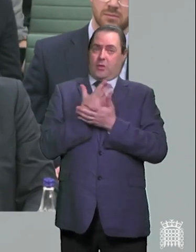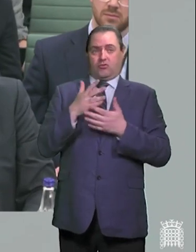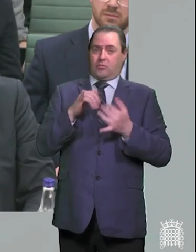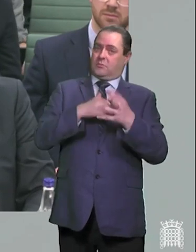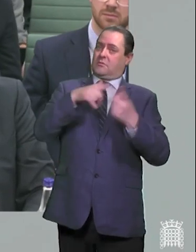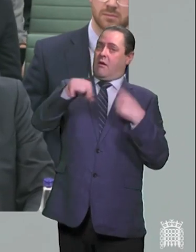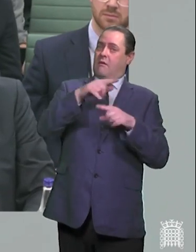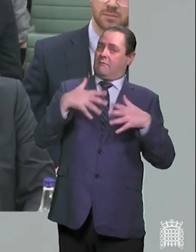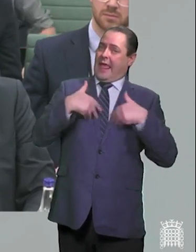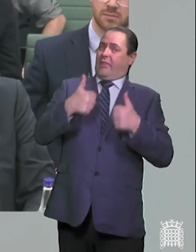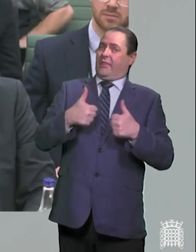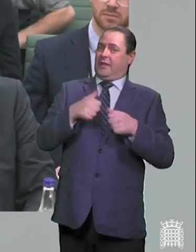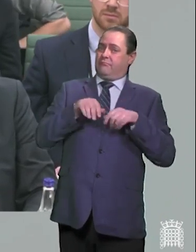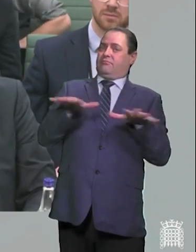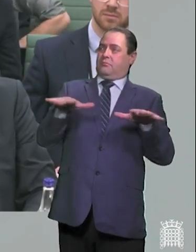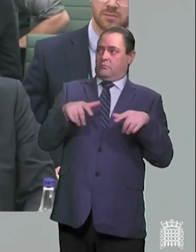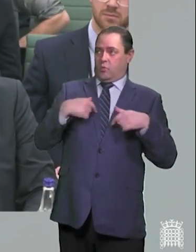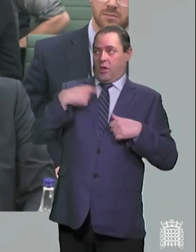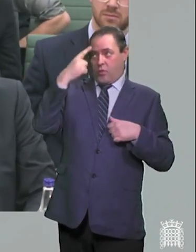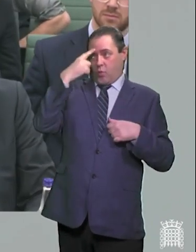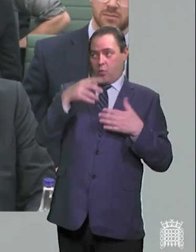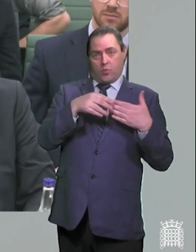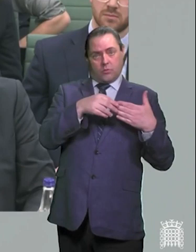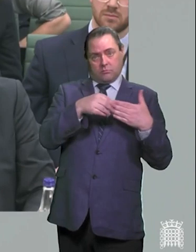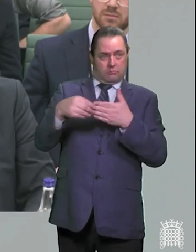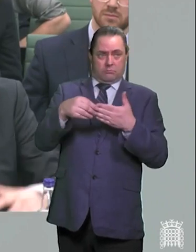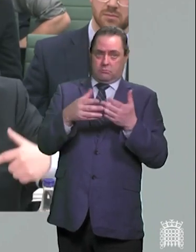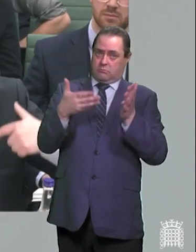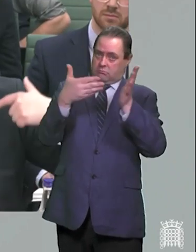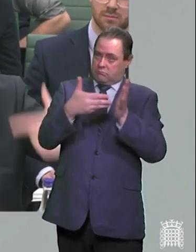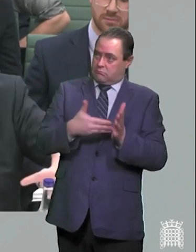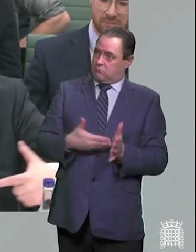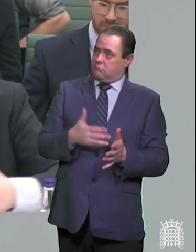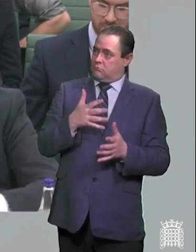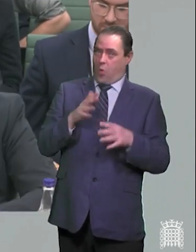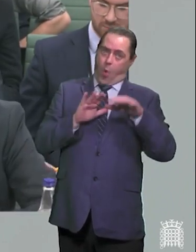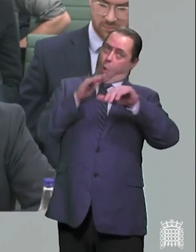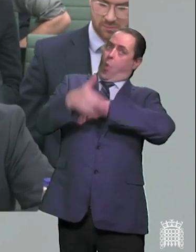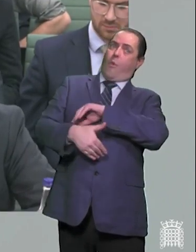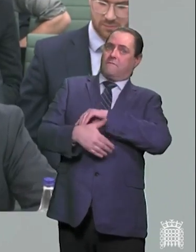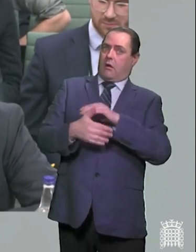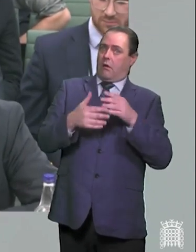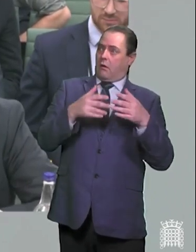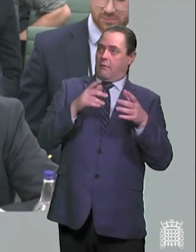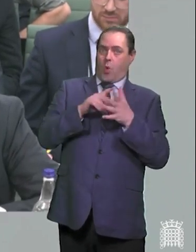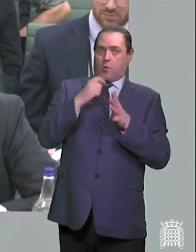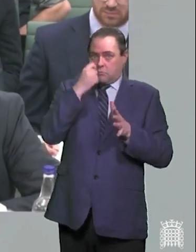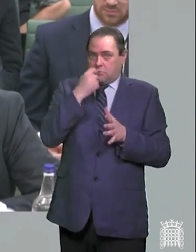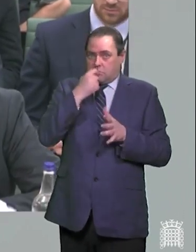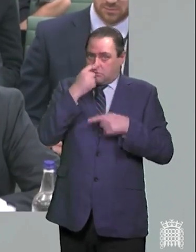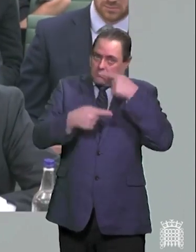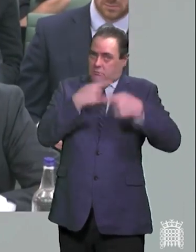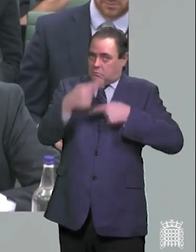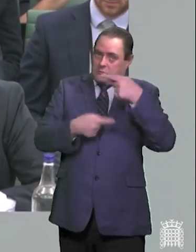the guidance was being very considerably augmented in a way that went beyond the guidance by the testing regime that